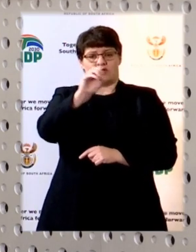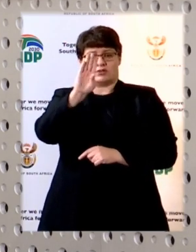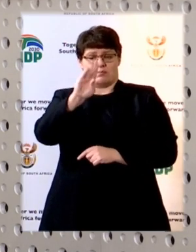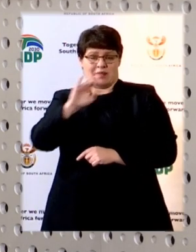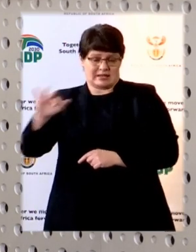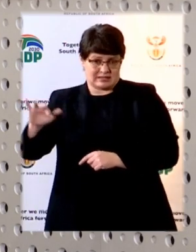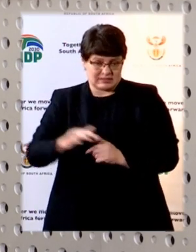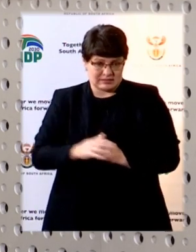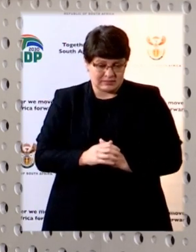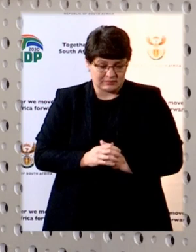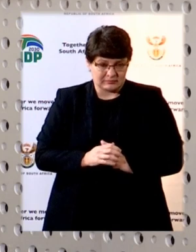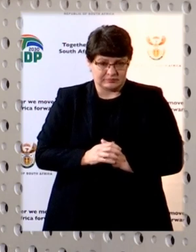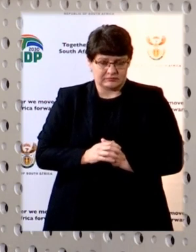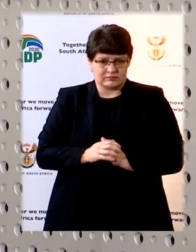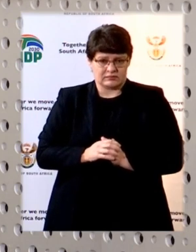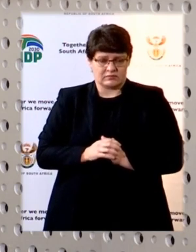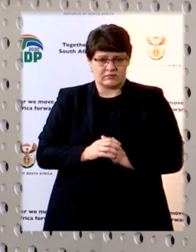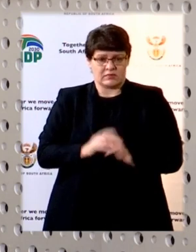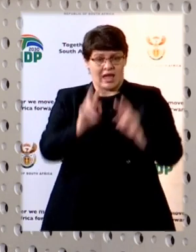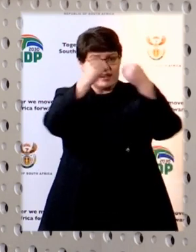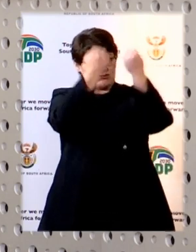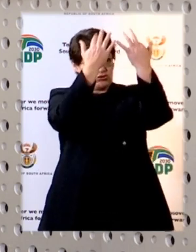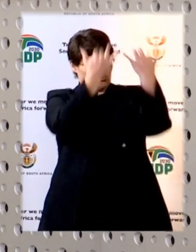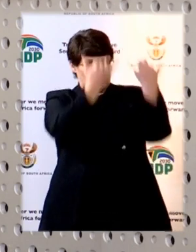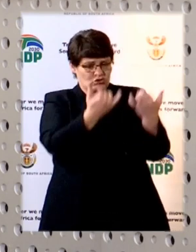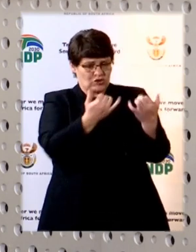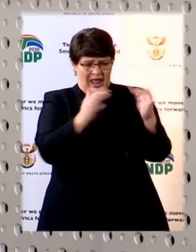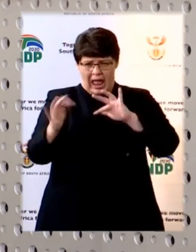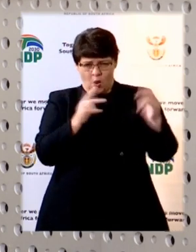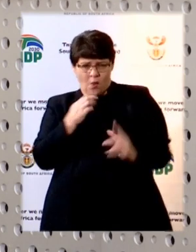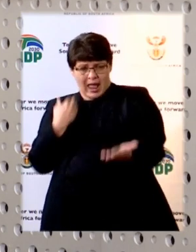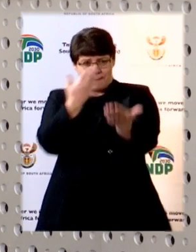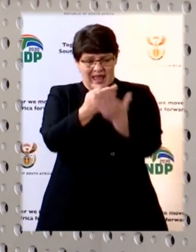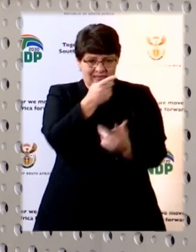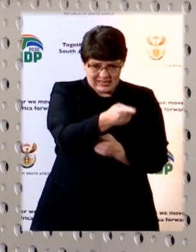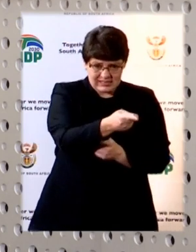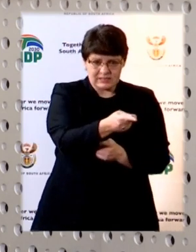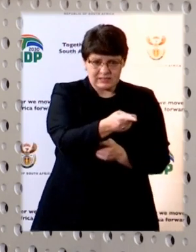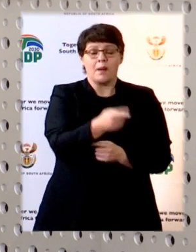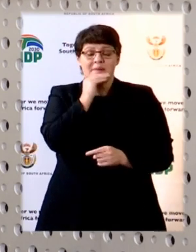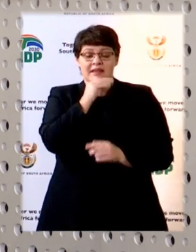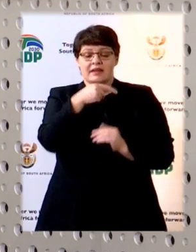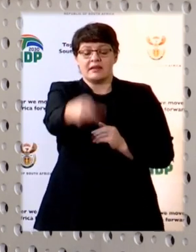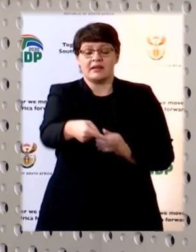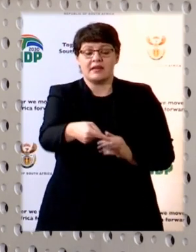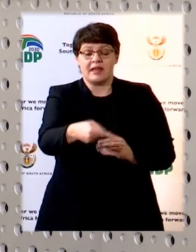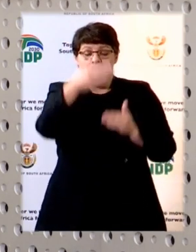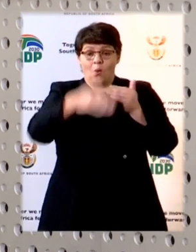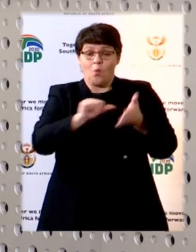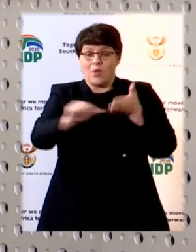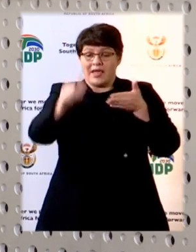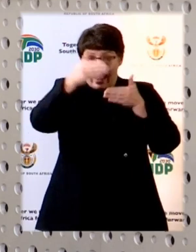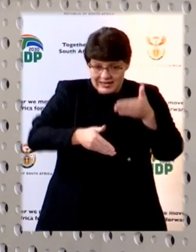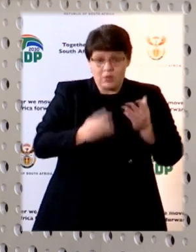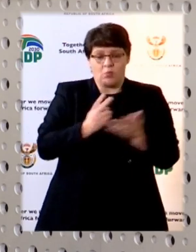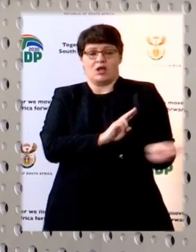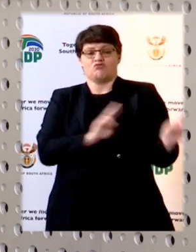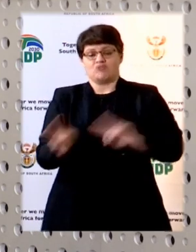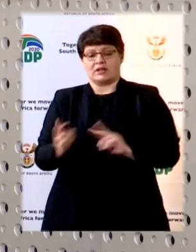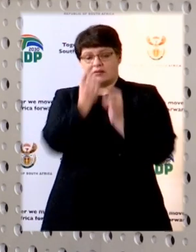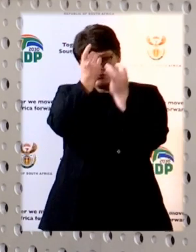The National Treasury is finalizing the details and should be ready by the end of this week, as indicated by the